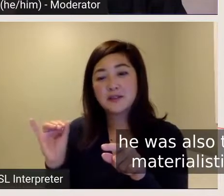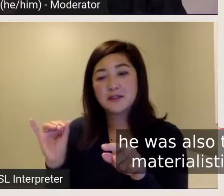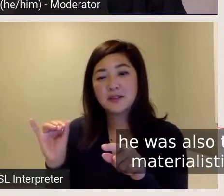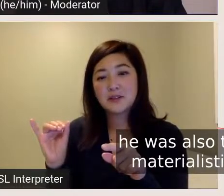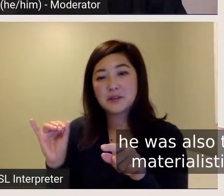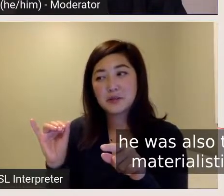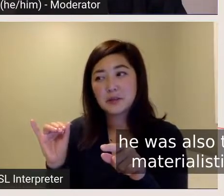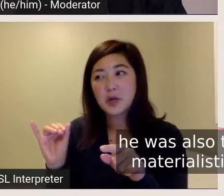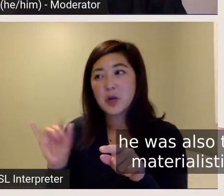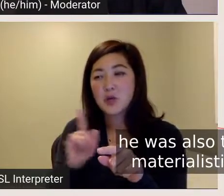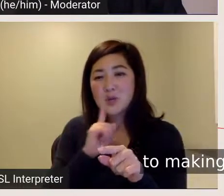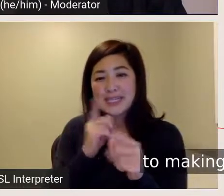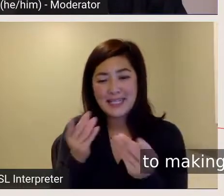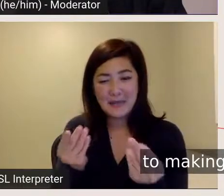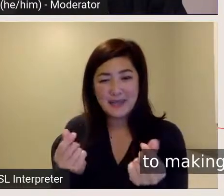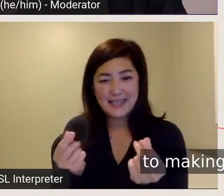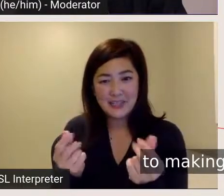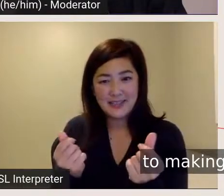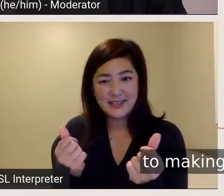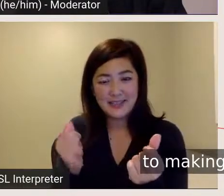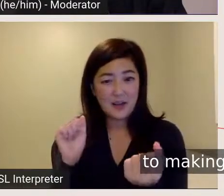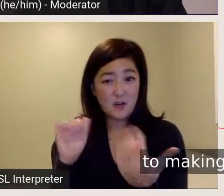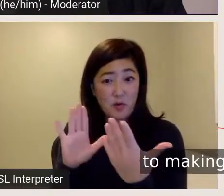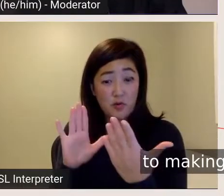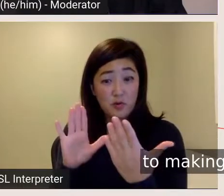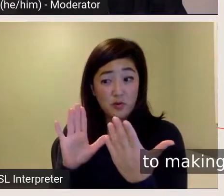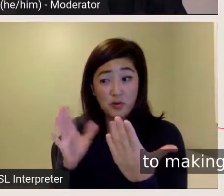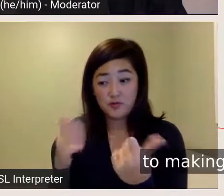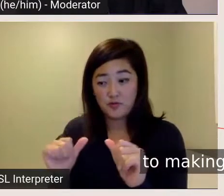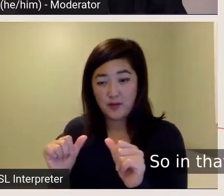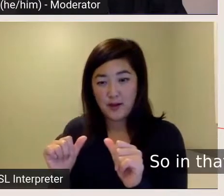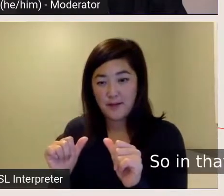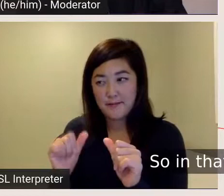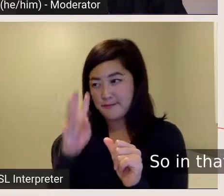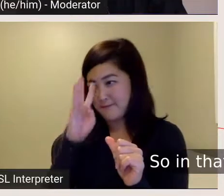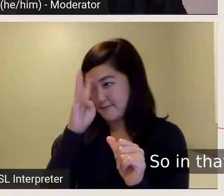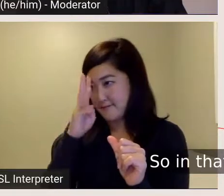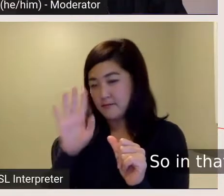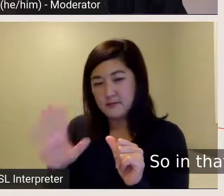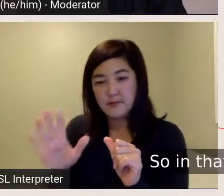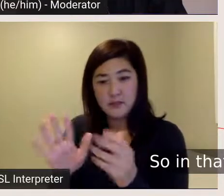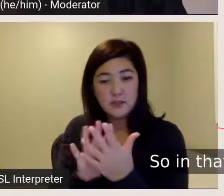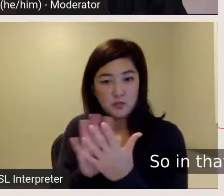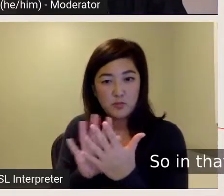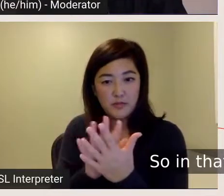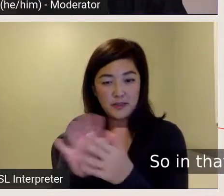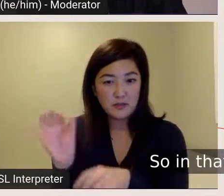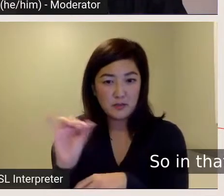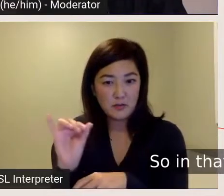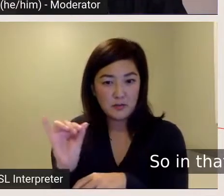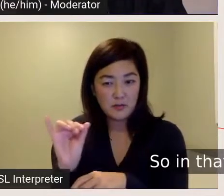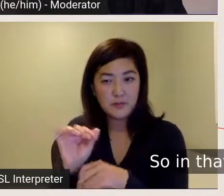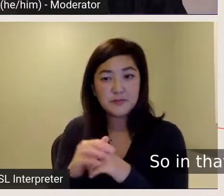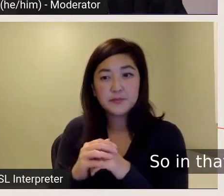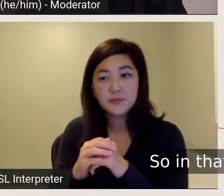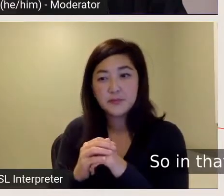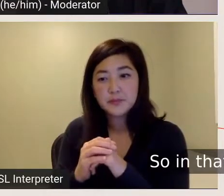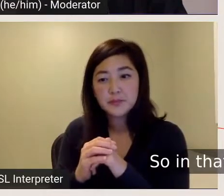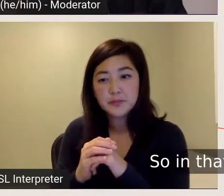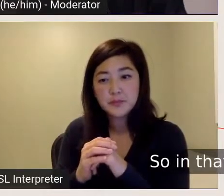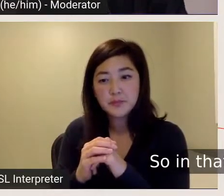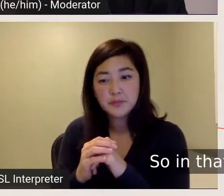very materialistic approach to making his films. So in that sense,